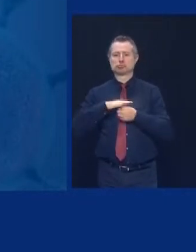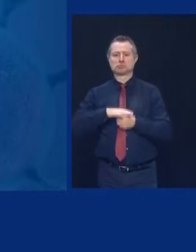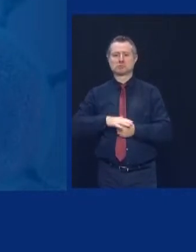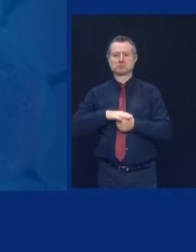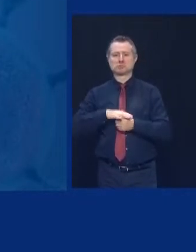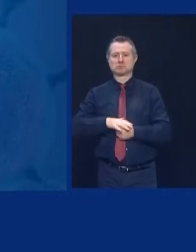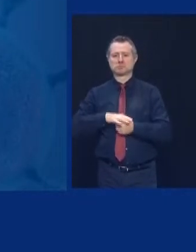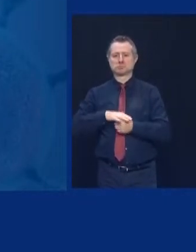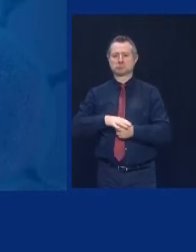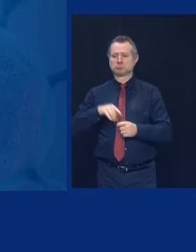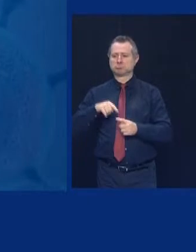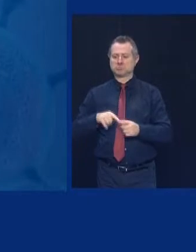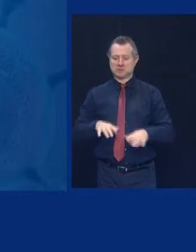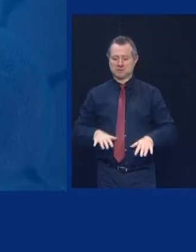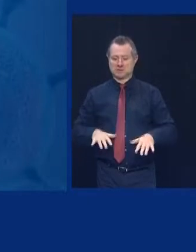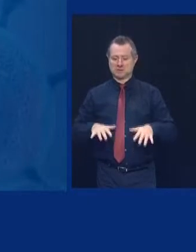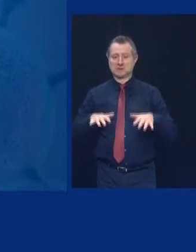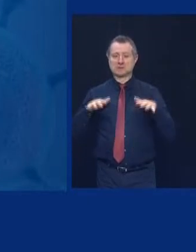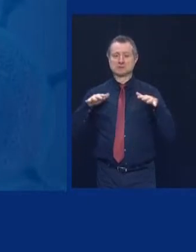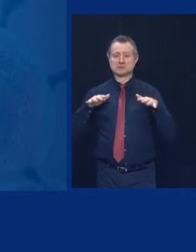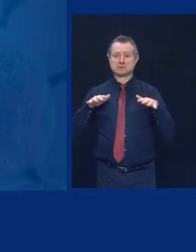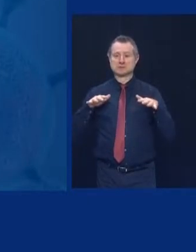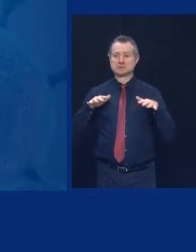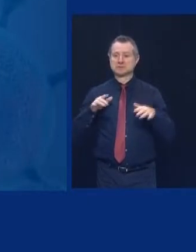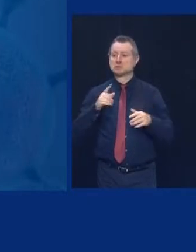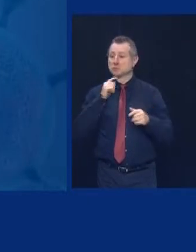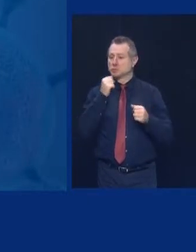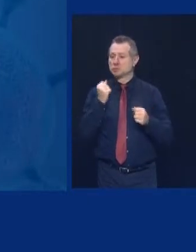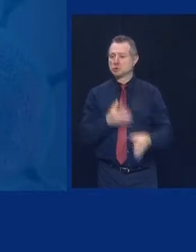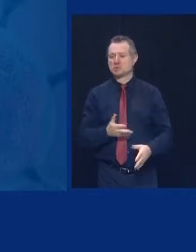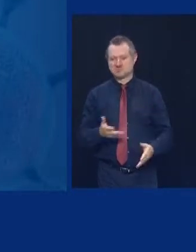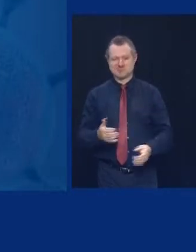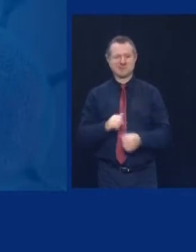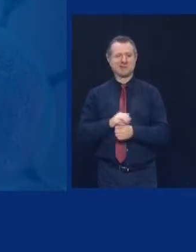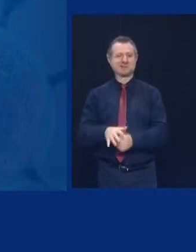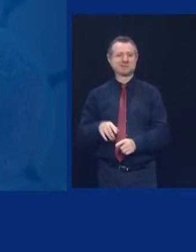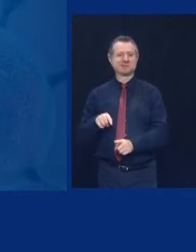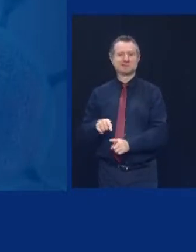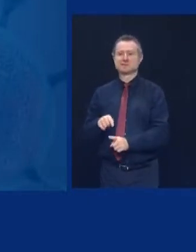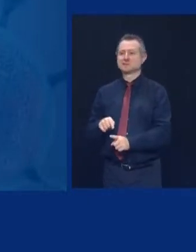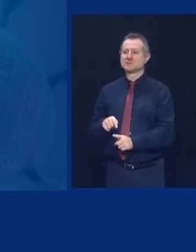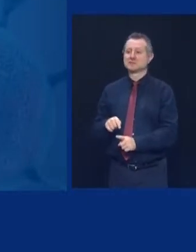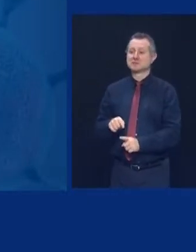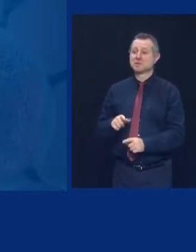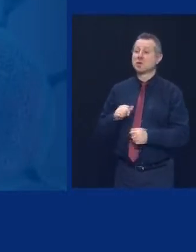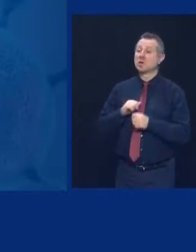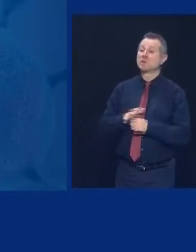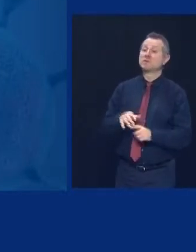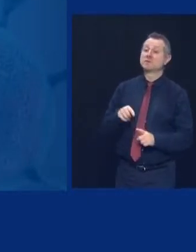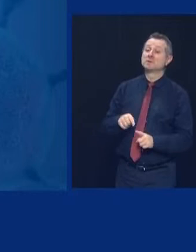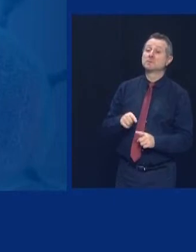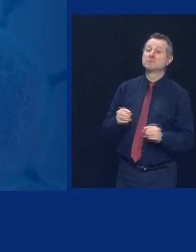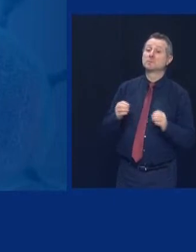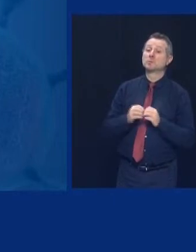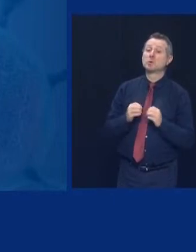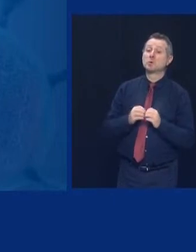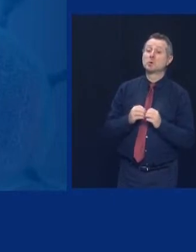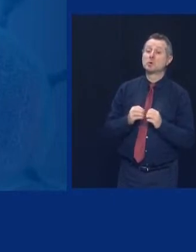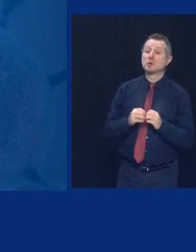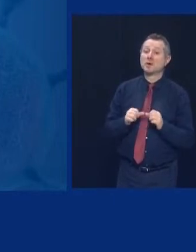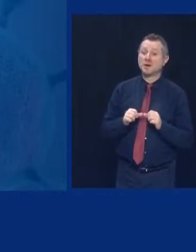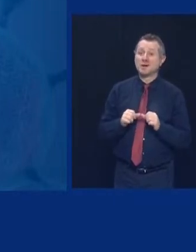anxiety that COVID has caused. And the longer it goes on, the worse it is